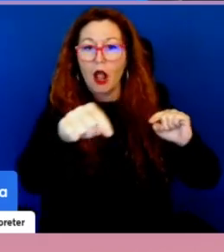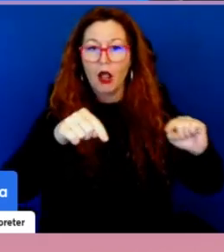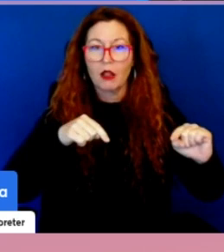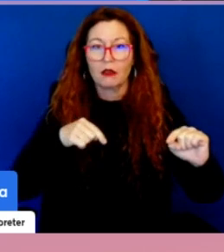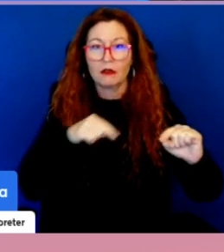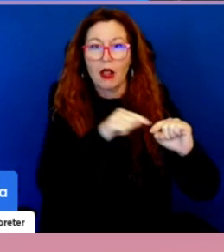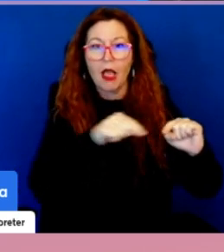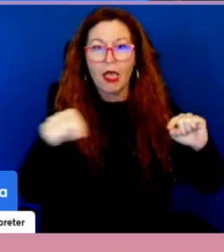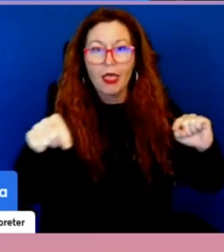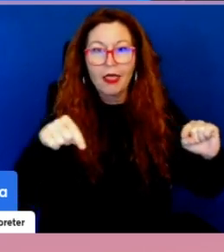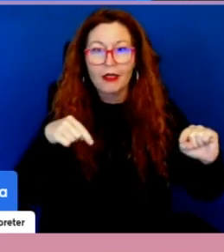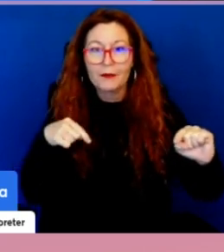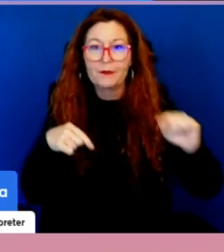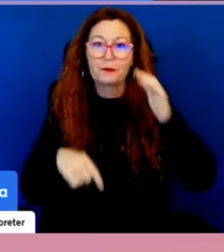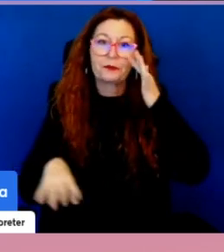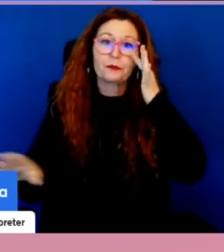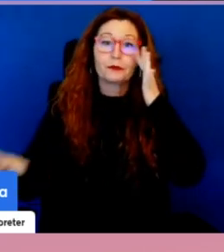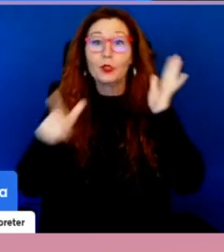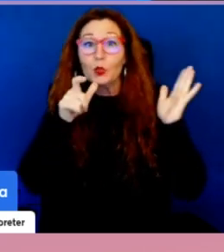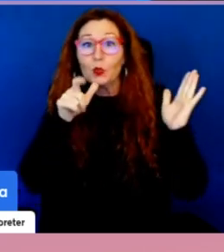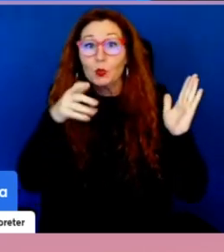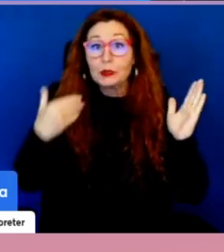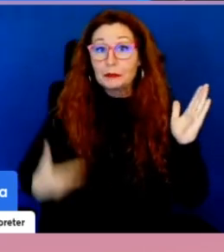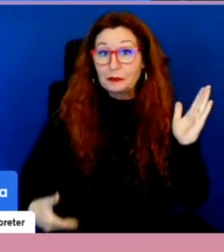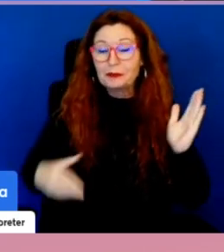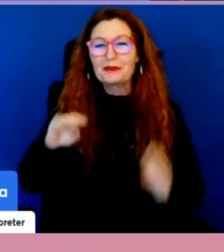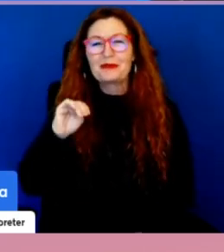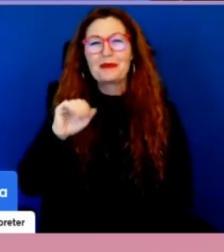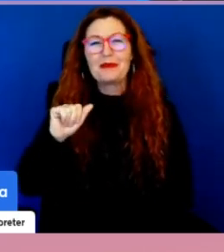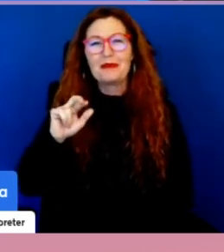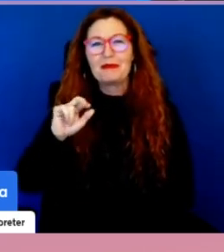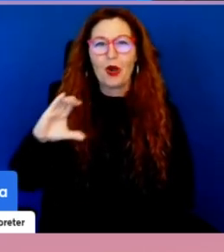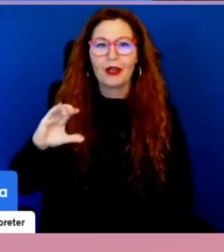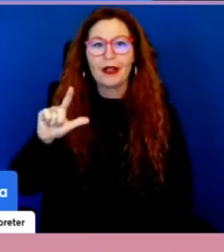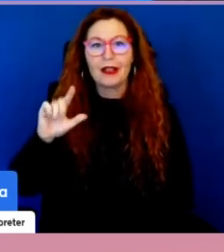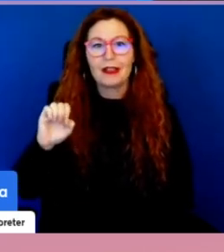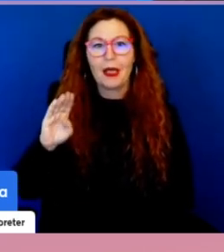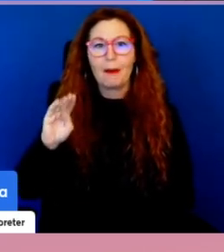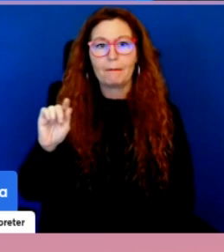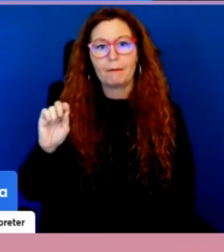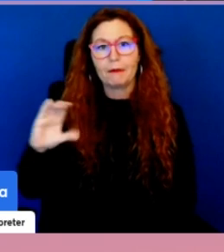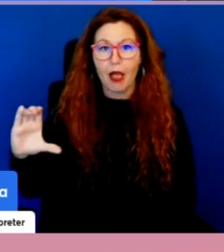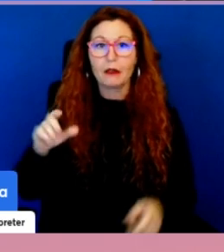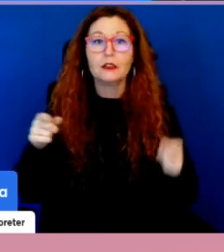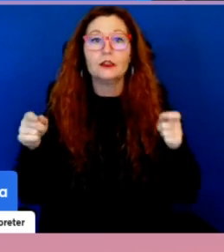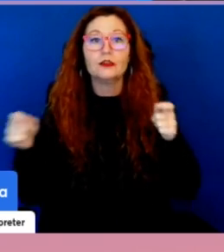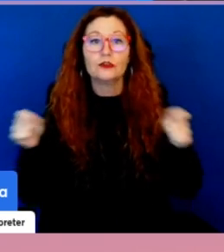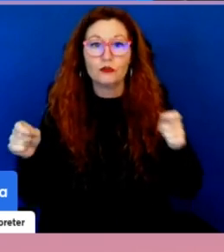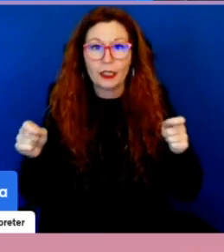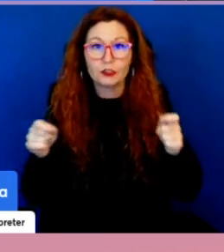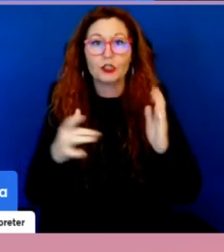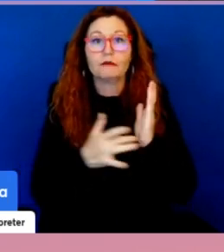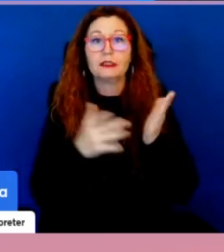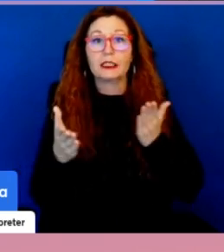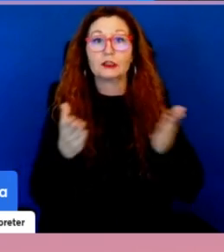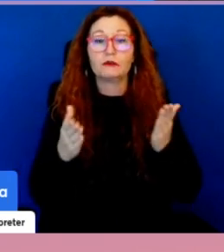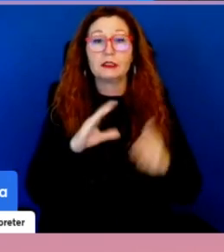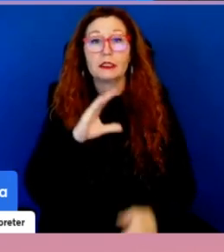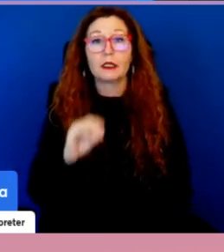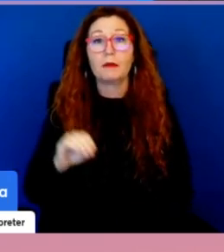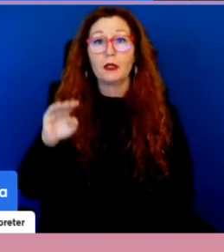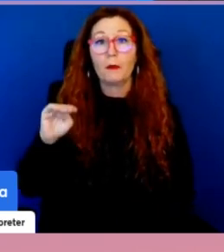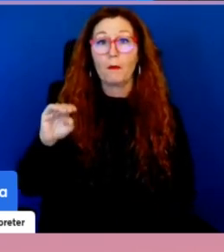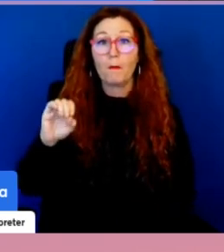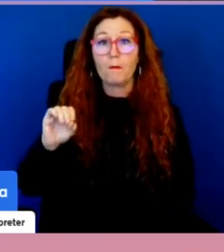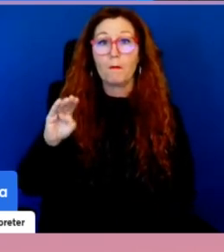So, just to introduce myself really quick, my name is Mark LeBlanc. I'm a director of technical services at a company called Mobia. Mobia is a system